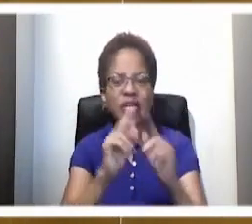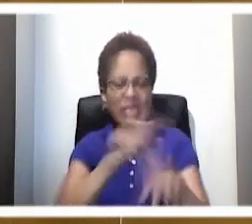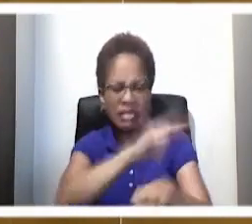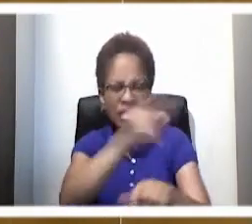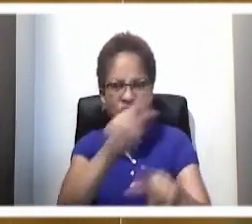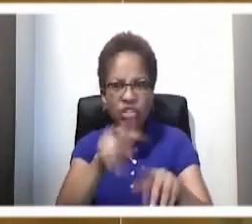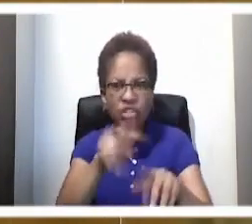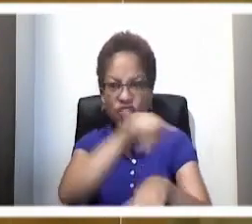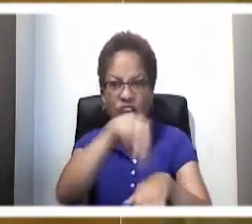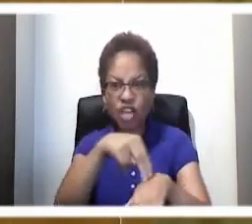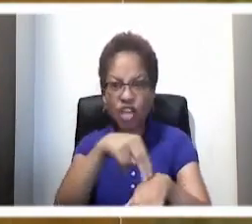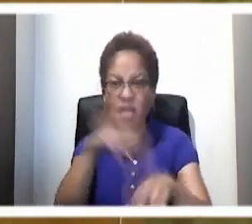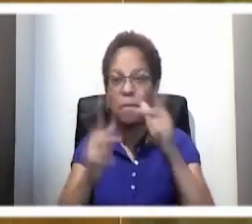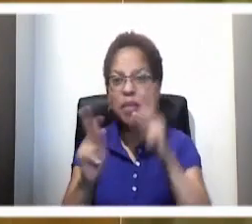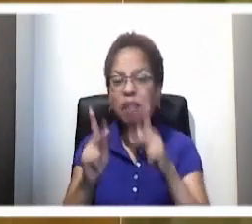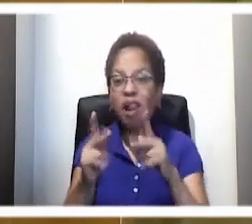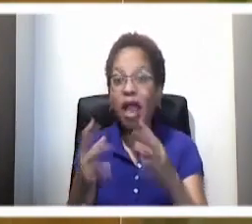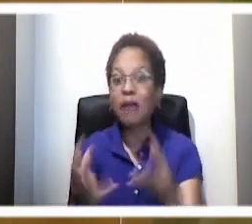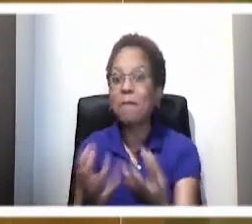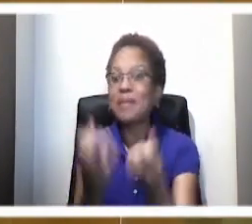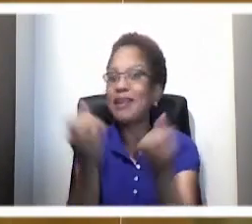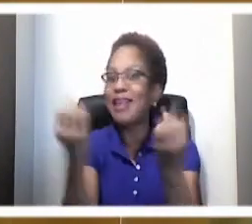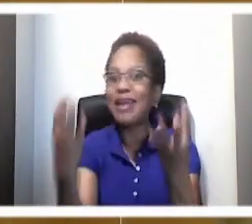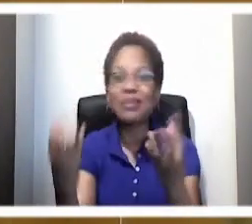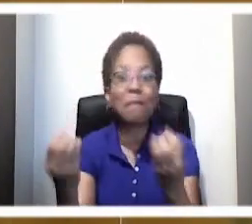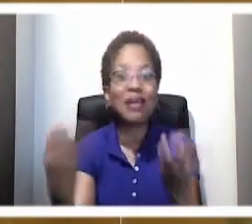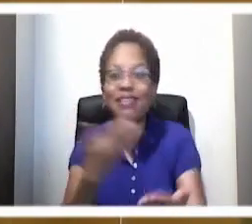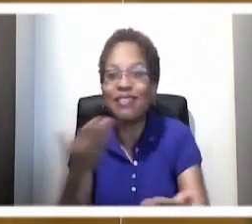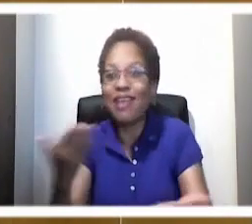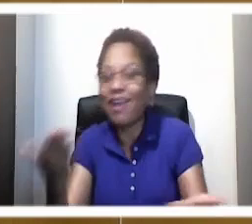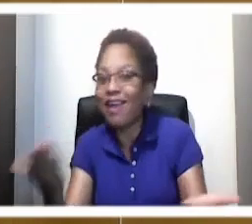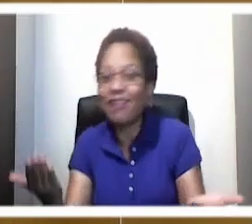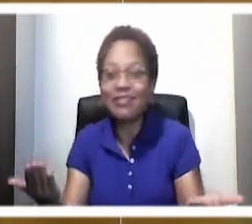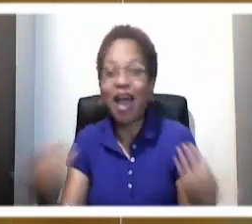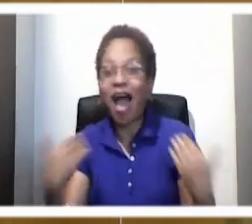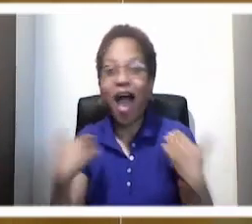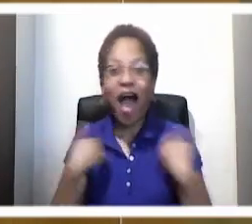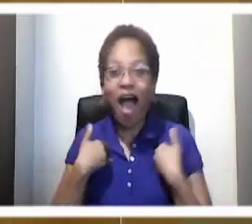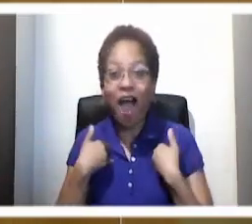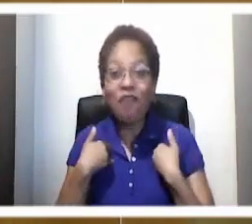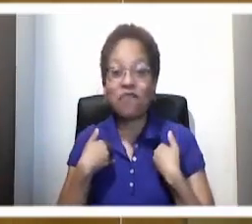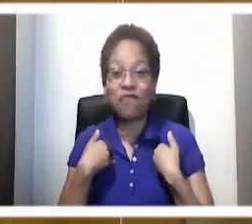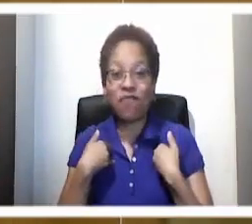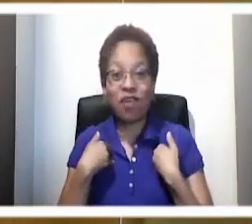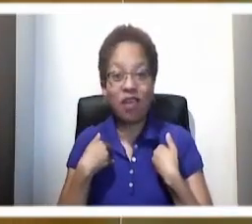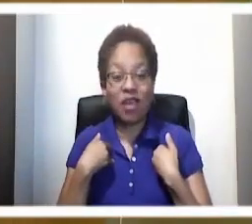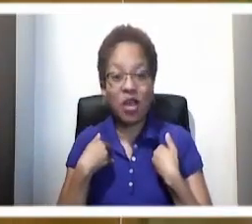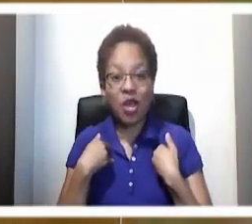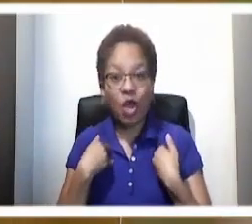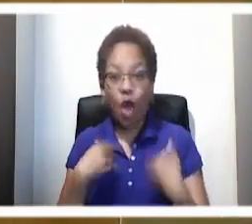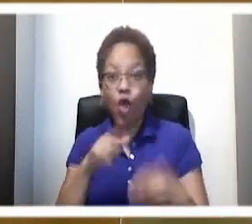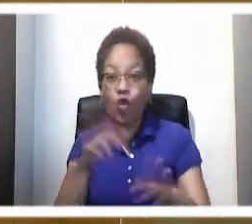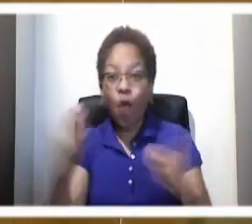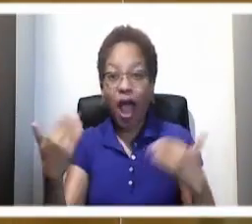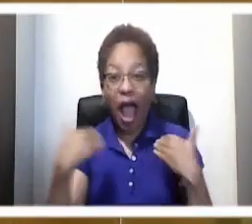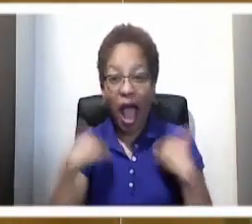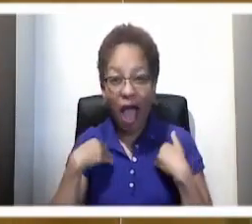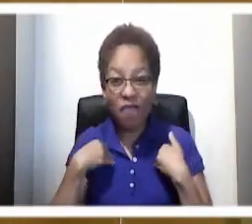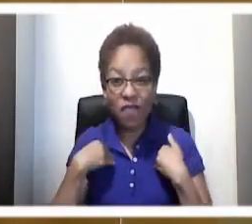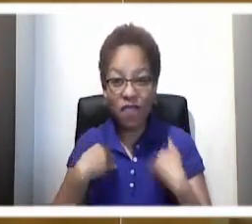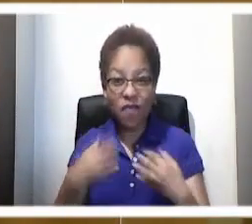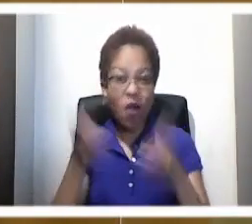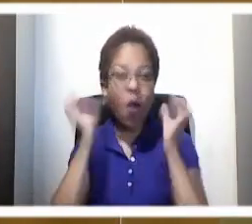chapter before today's scripture reading tells us. And it reads, "You had ornaments of gold and